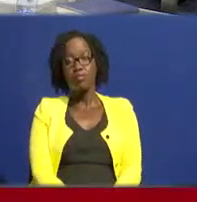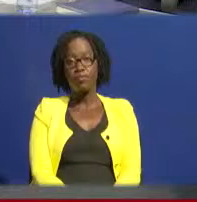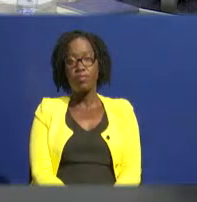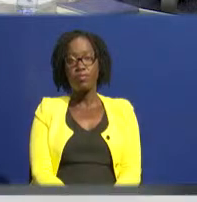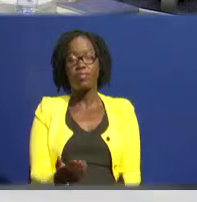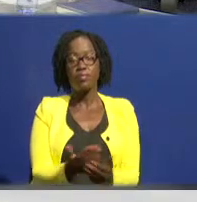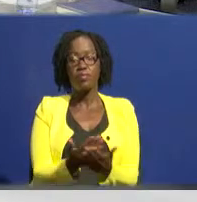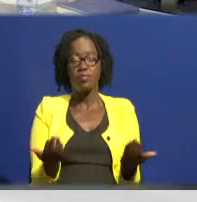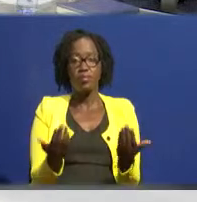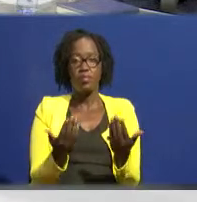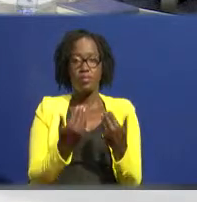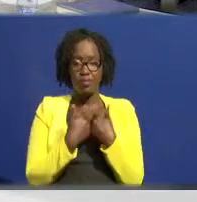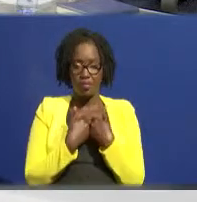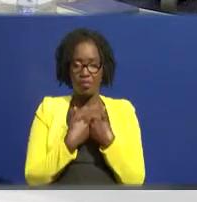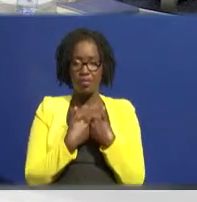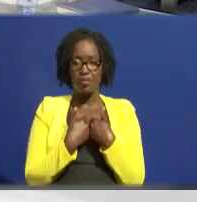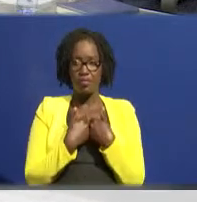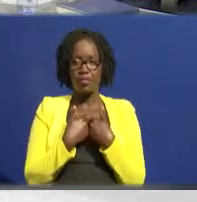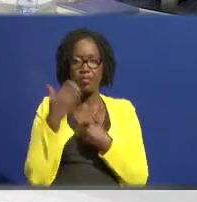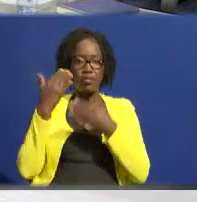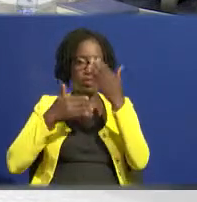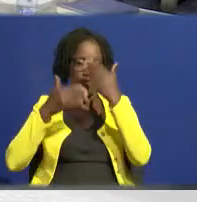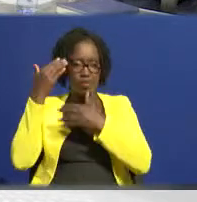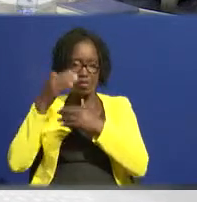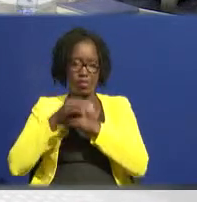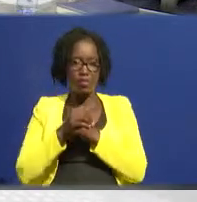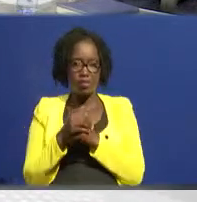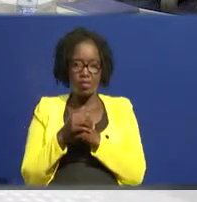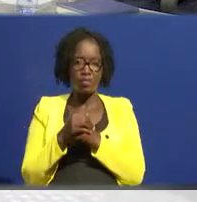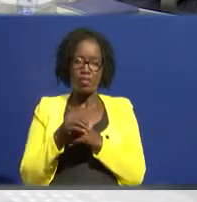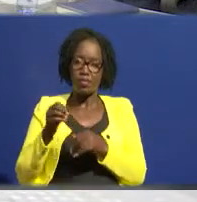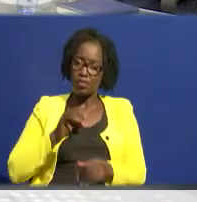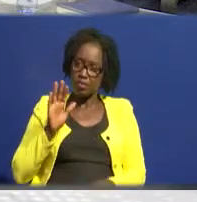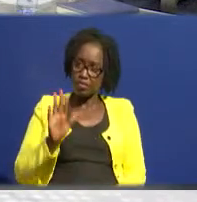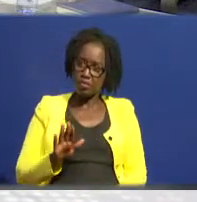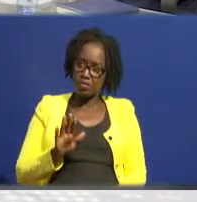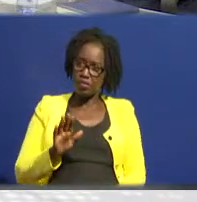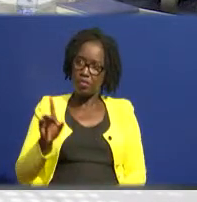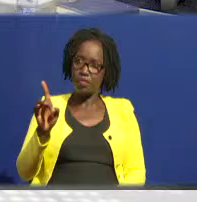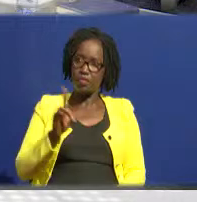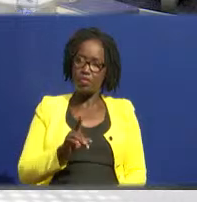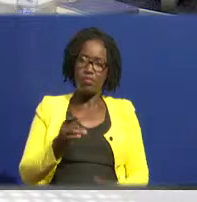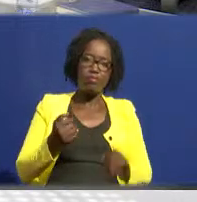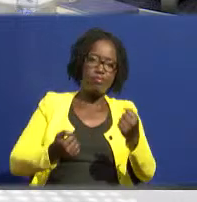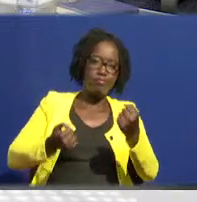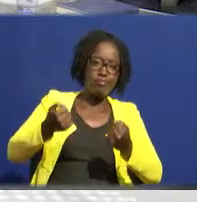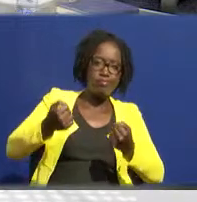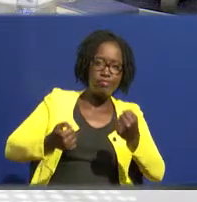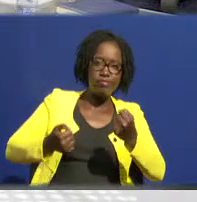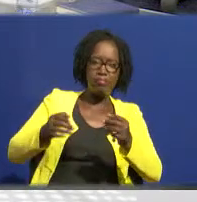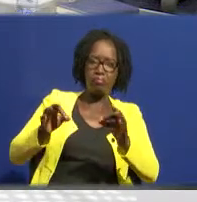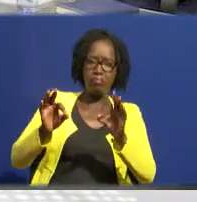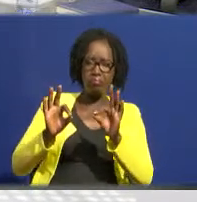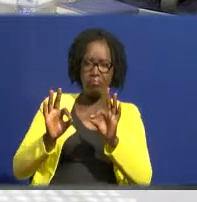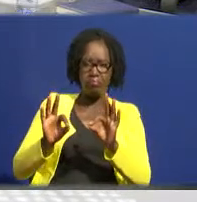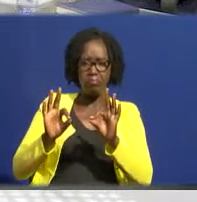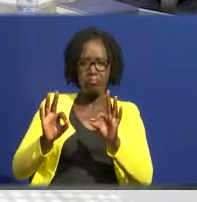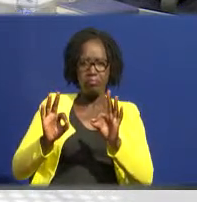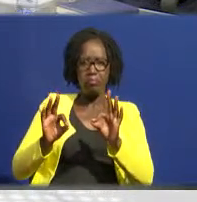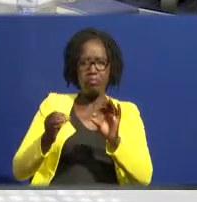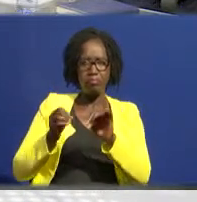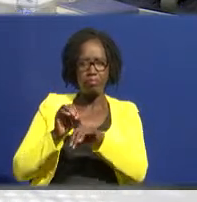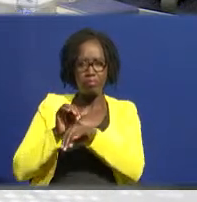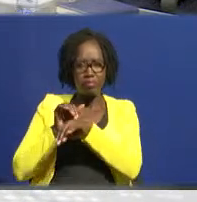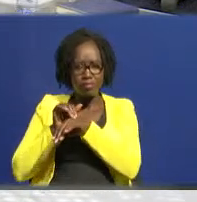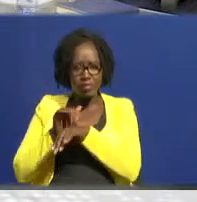have a kid or children at the university. Your daughter is coming with a Prado, with a Mercedes-Benz, and